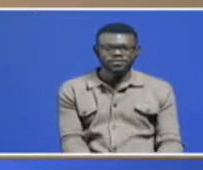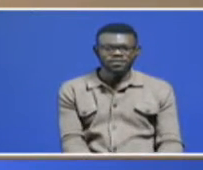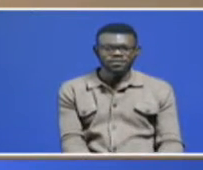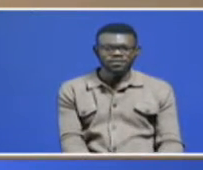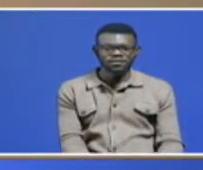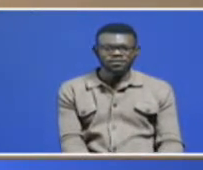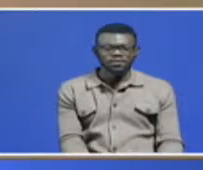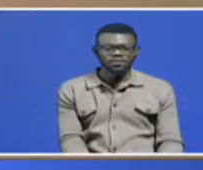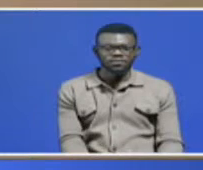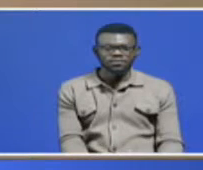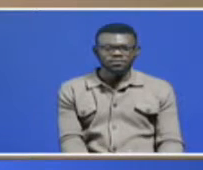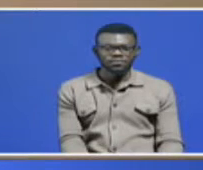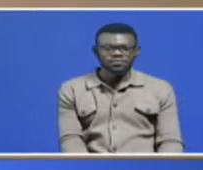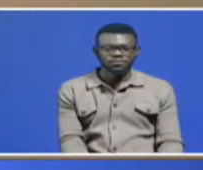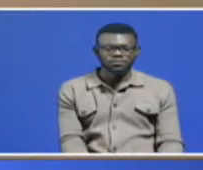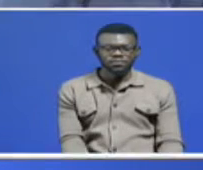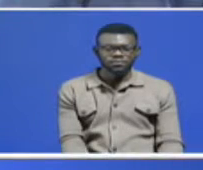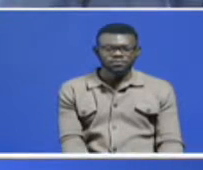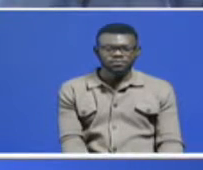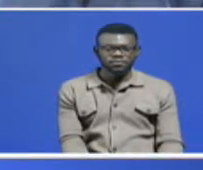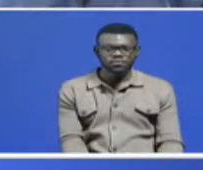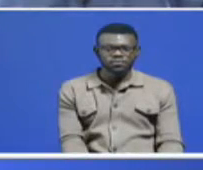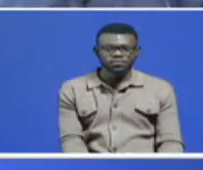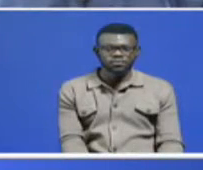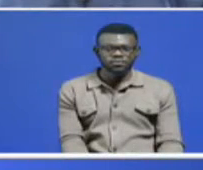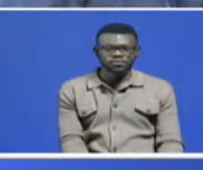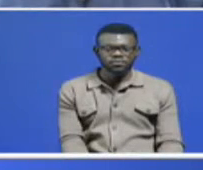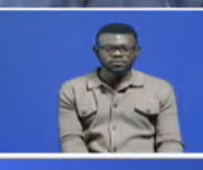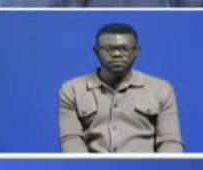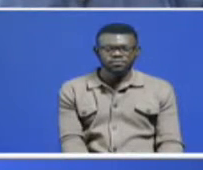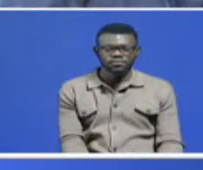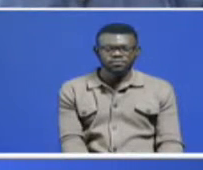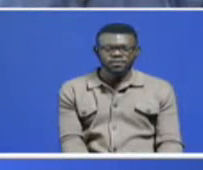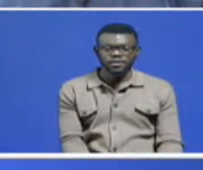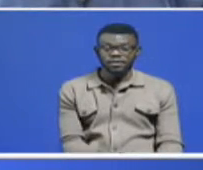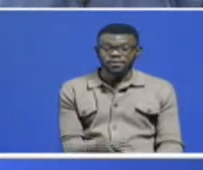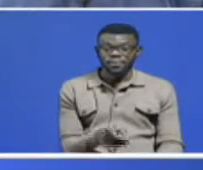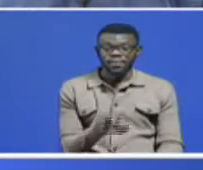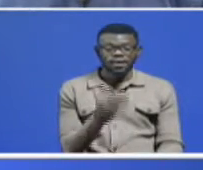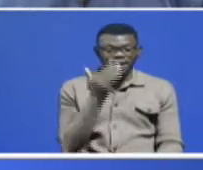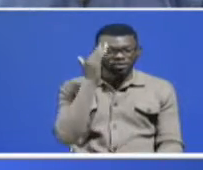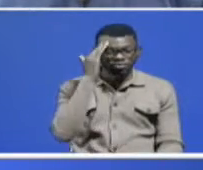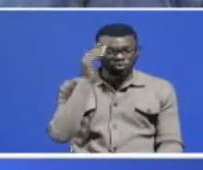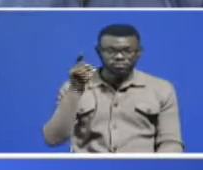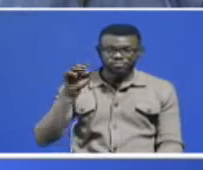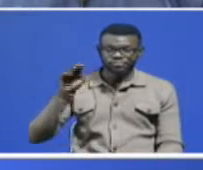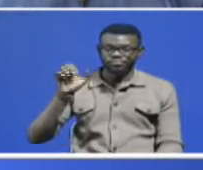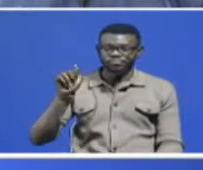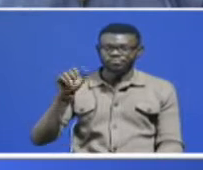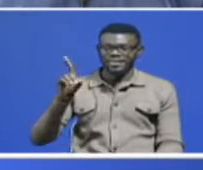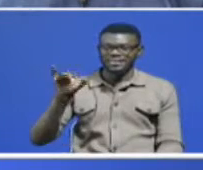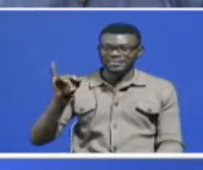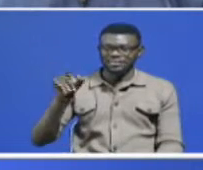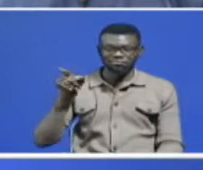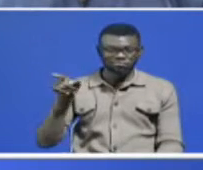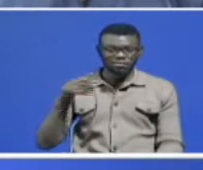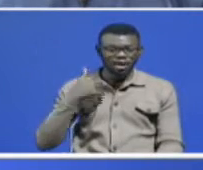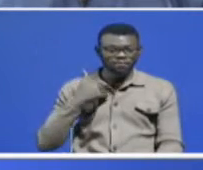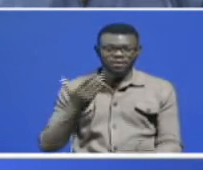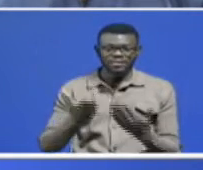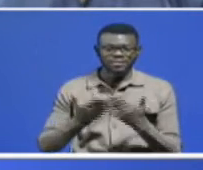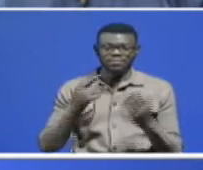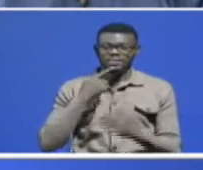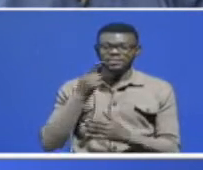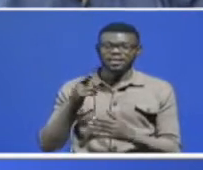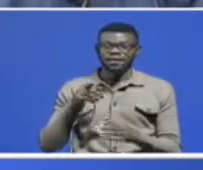document. All right, that's very keen to note, and I'm sure Mheshimiwa Mbadi will have something to mention on that. But Mbadi, even as you